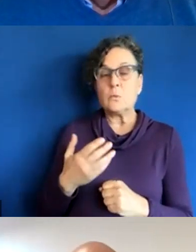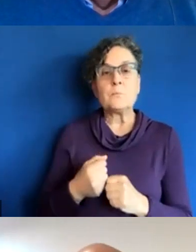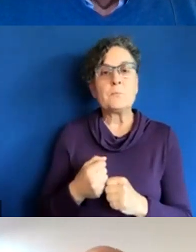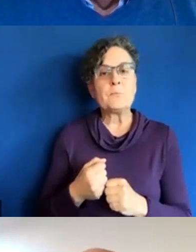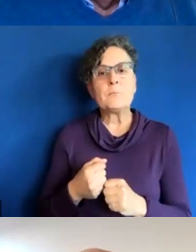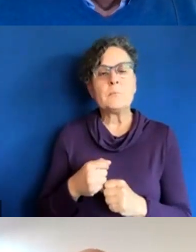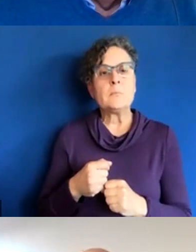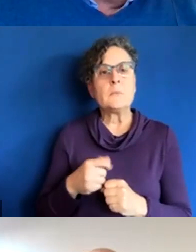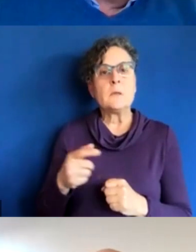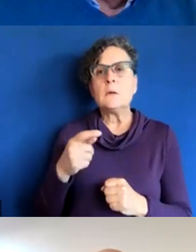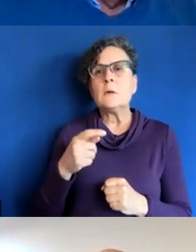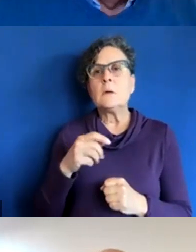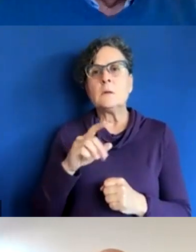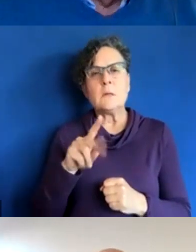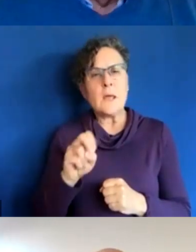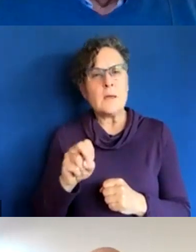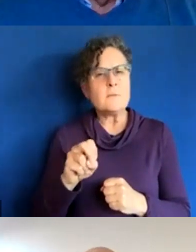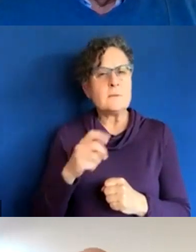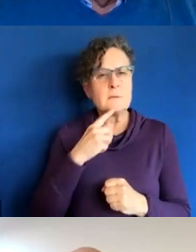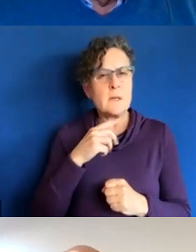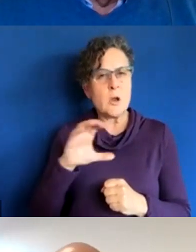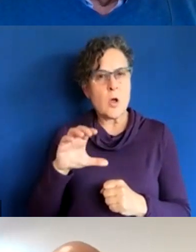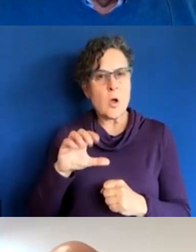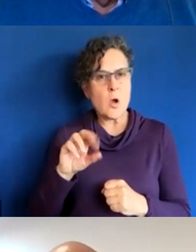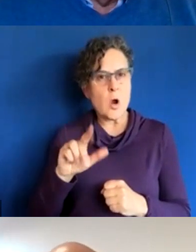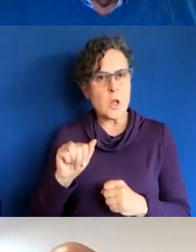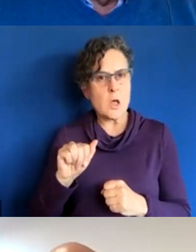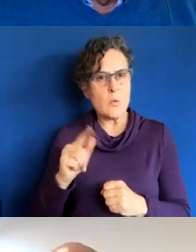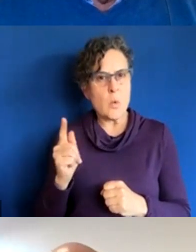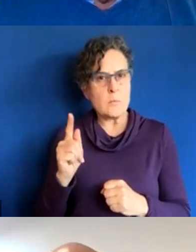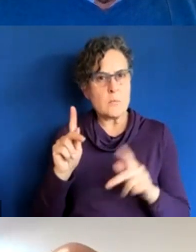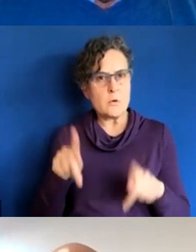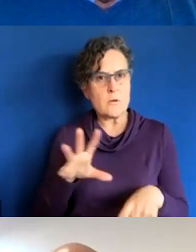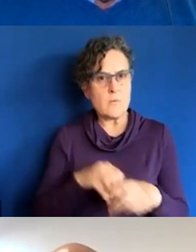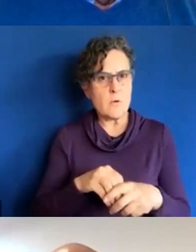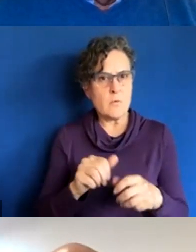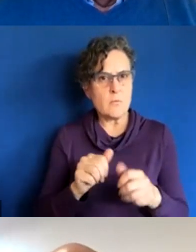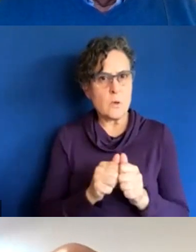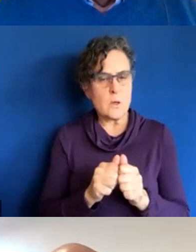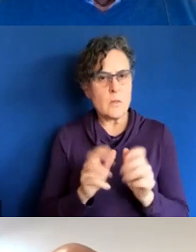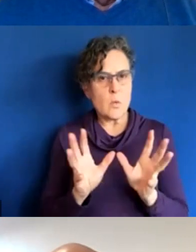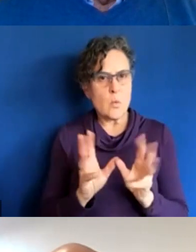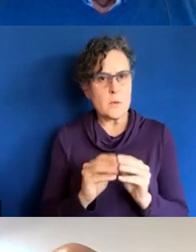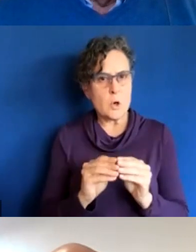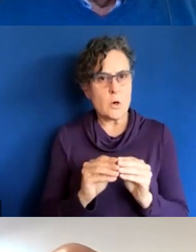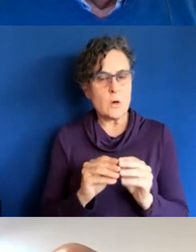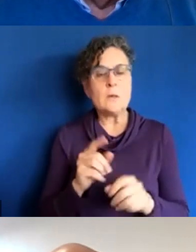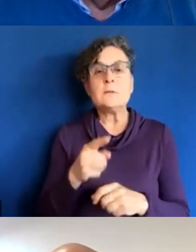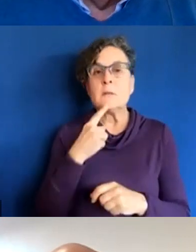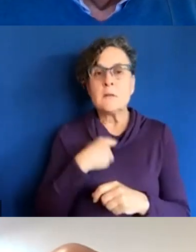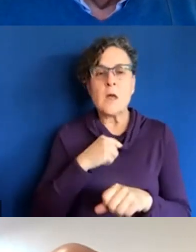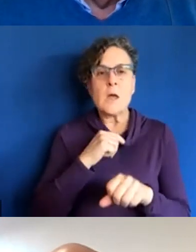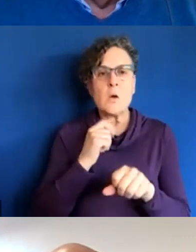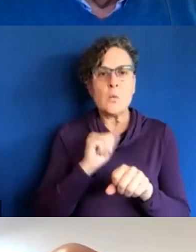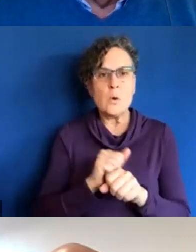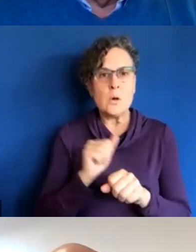Carla, one of our webinar guests, says, I work with unsheltered people in the community, and there's a lot of avoidance